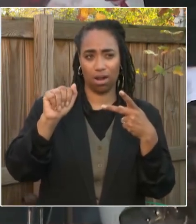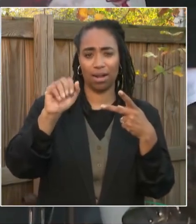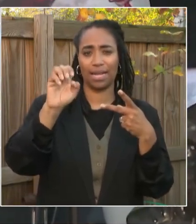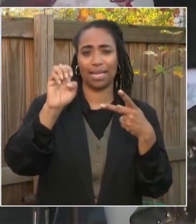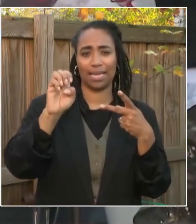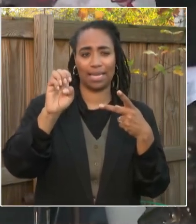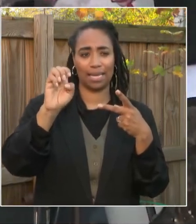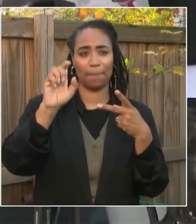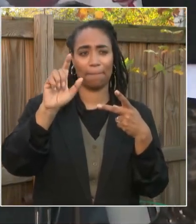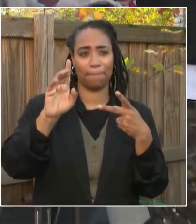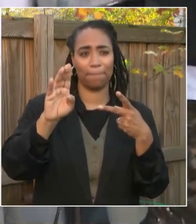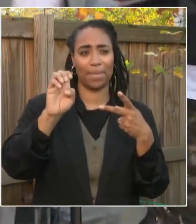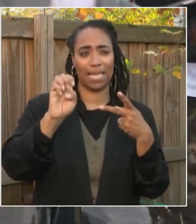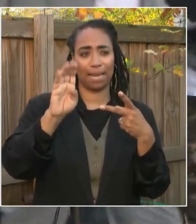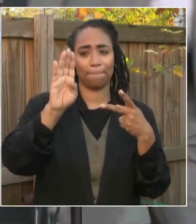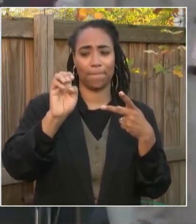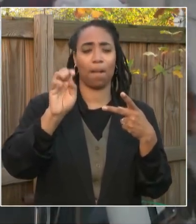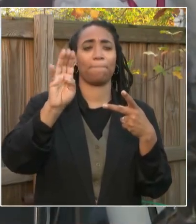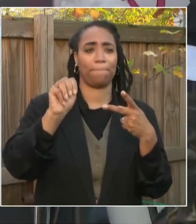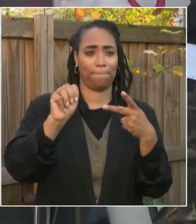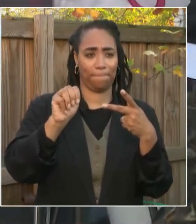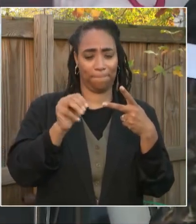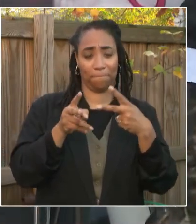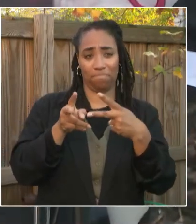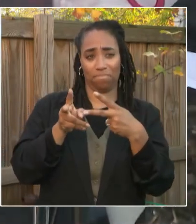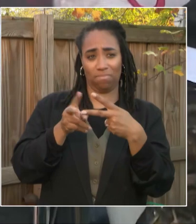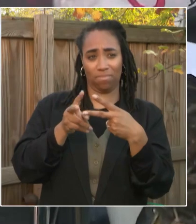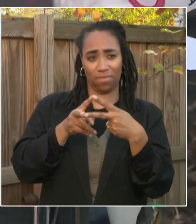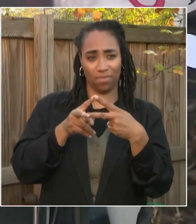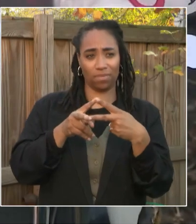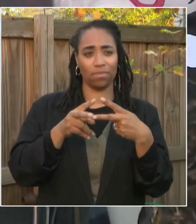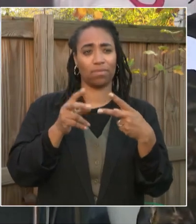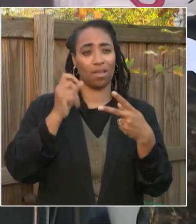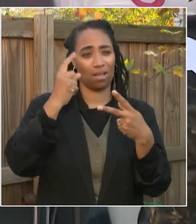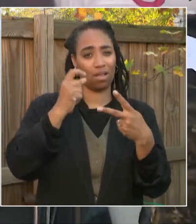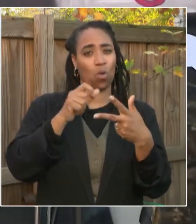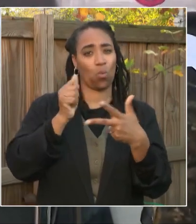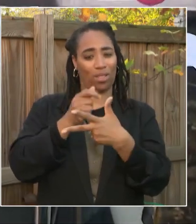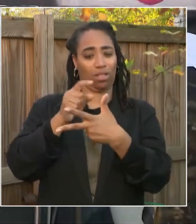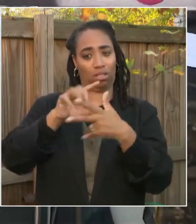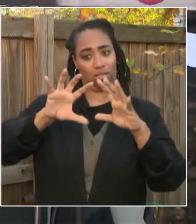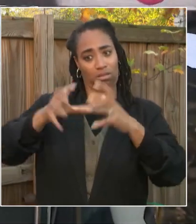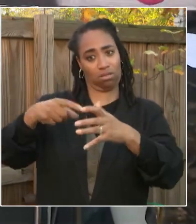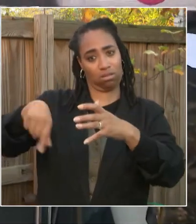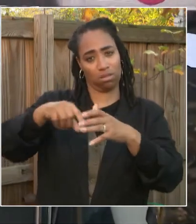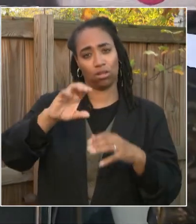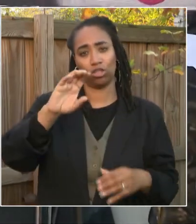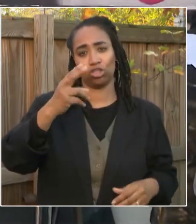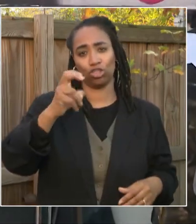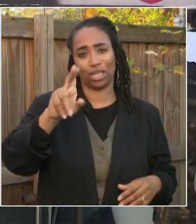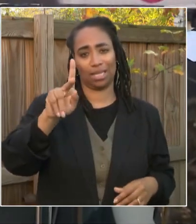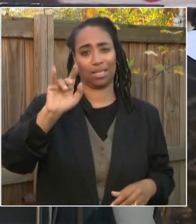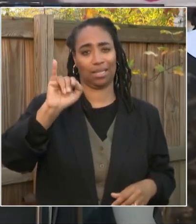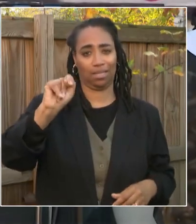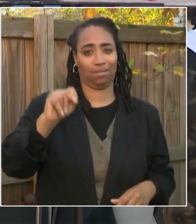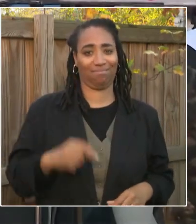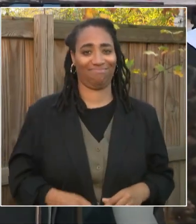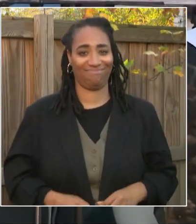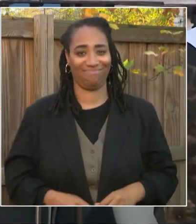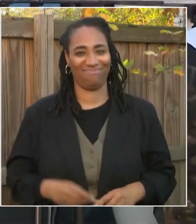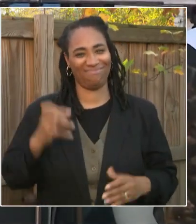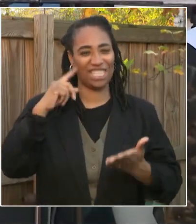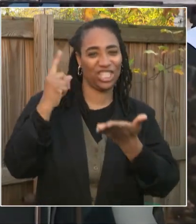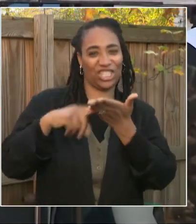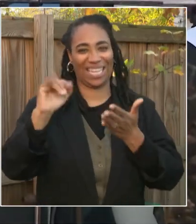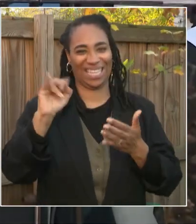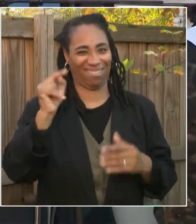Good afternoon, I'm Erica. And I'm Star. First and foremost, I want to thank the city and its amazing community for supporting us